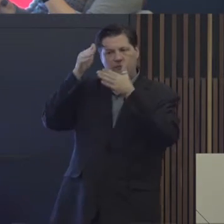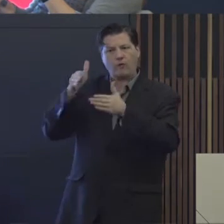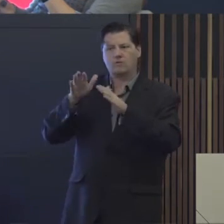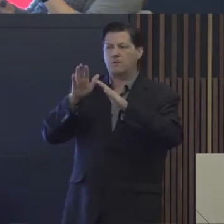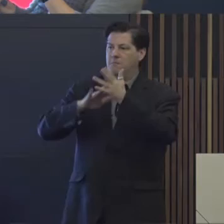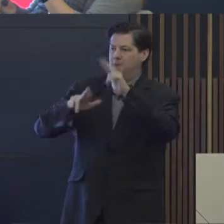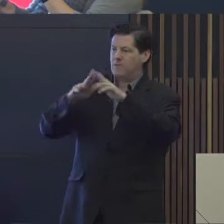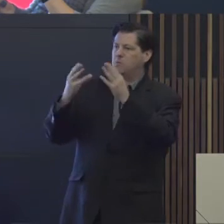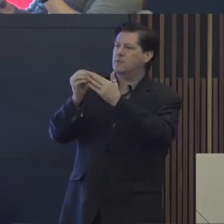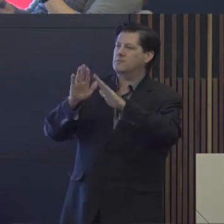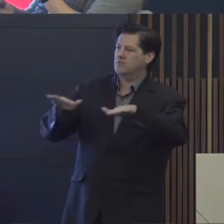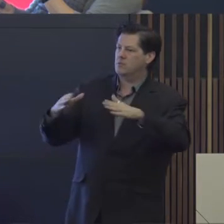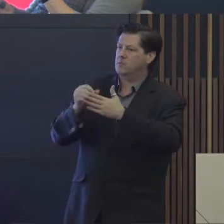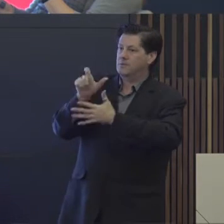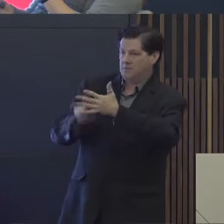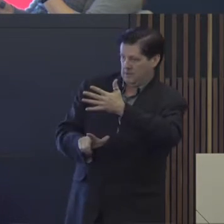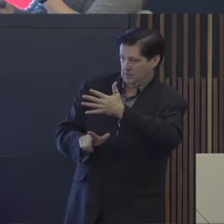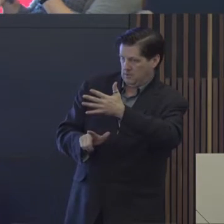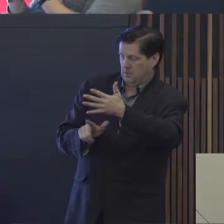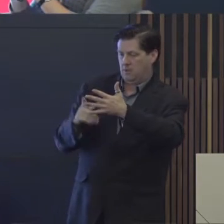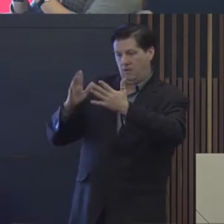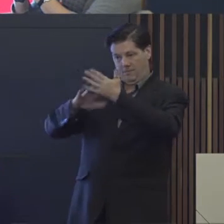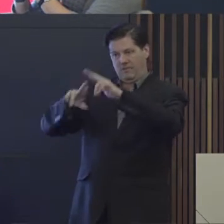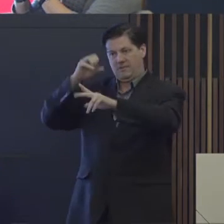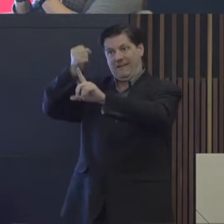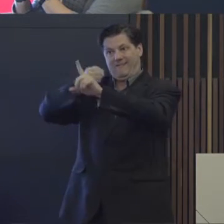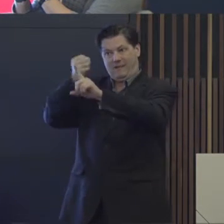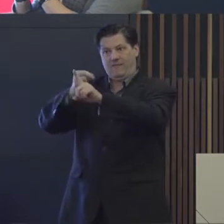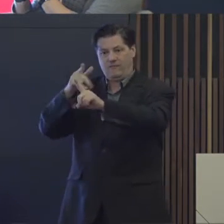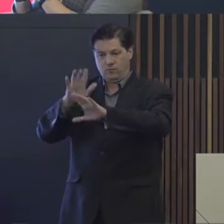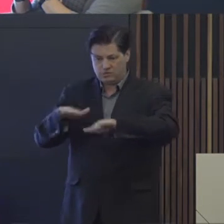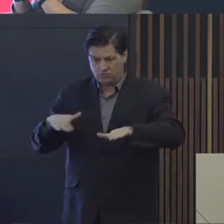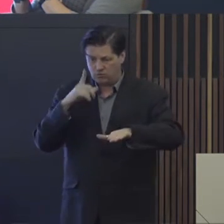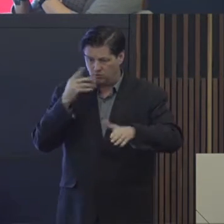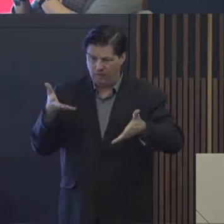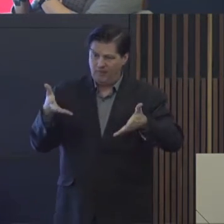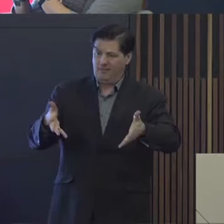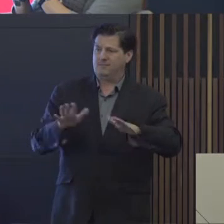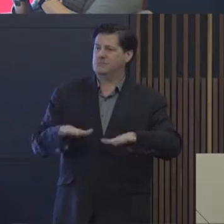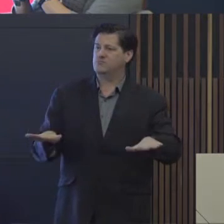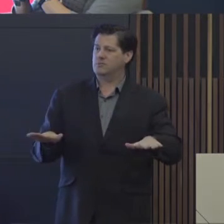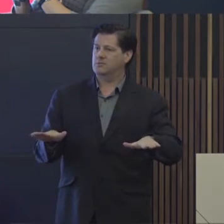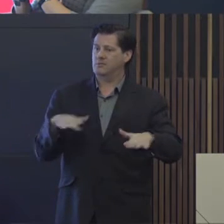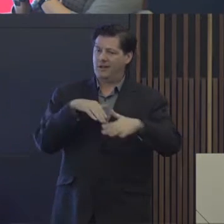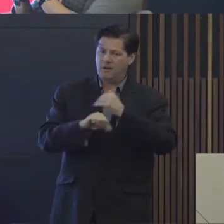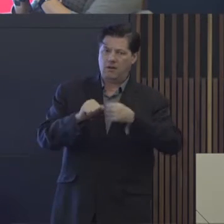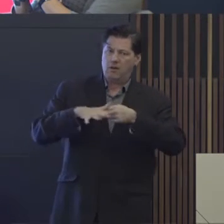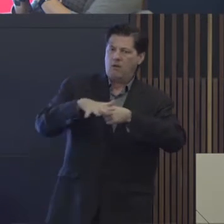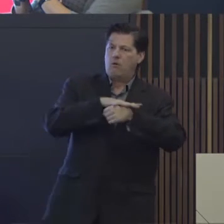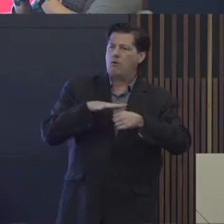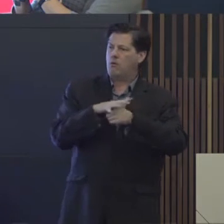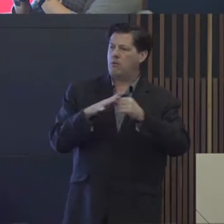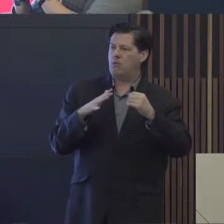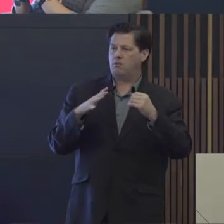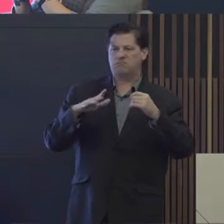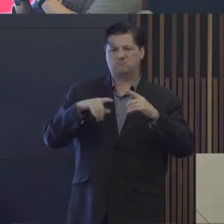with a disability advocating for the rights of their children to be children, and to be in their local neighbourhood, and to be participating in all aspects